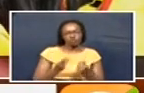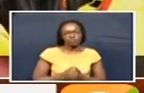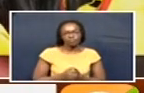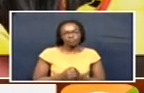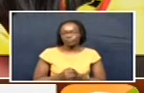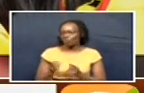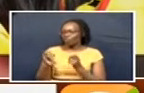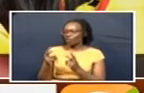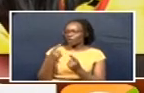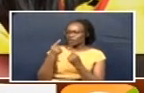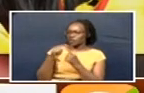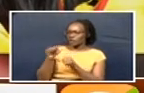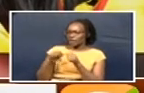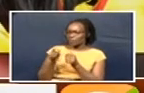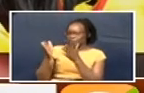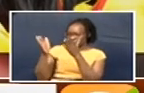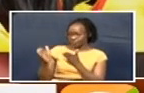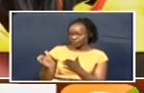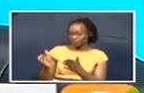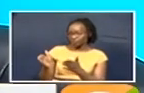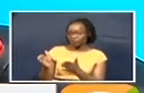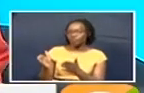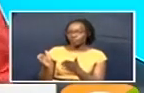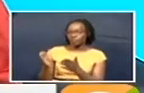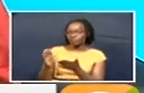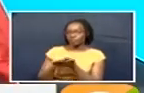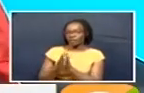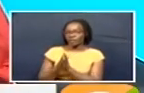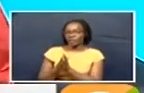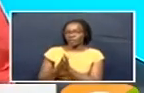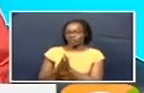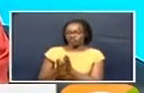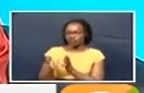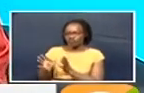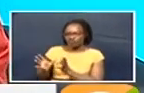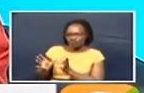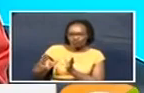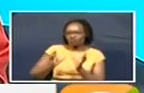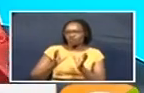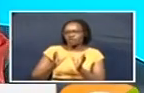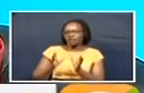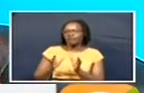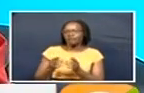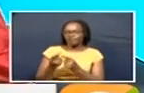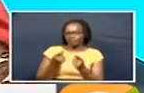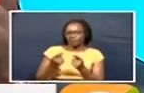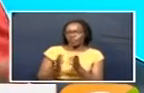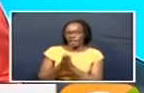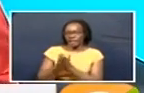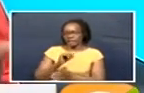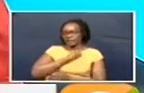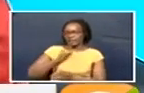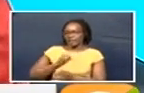about, you know, you being, for lack of a better word, being boxed out of this, you know, the interest in the Senate